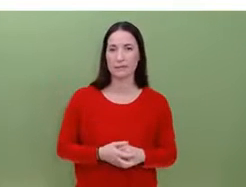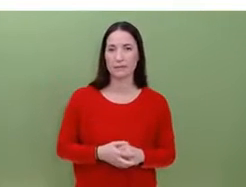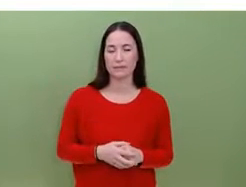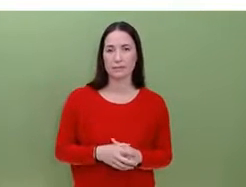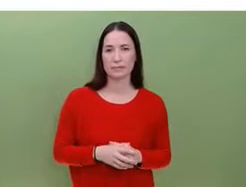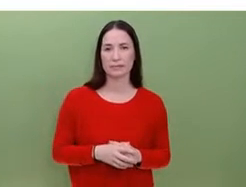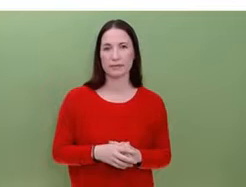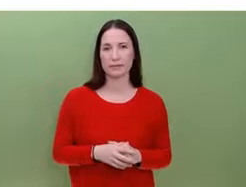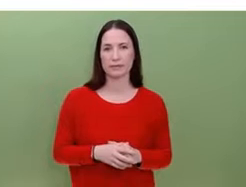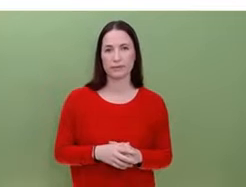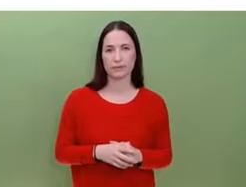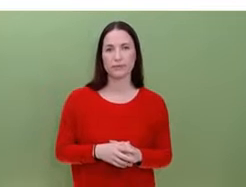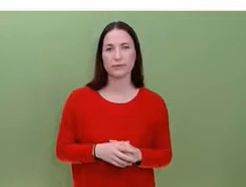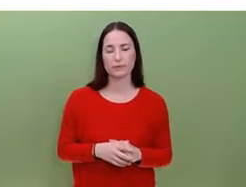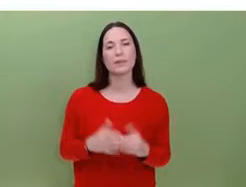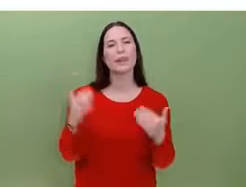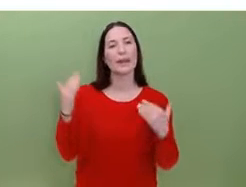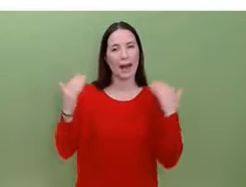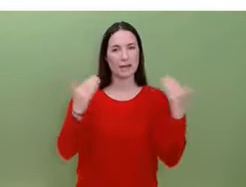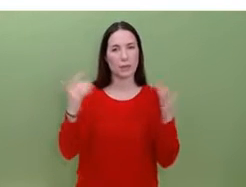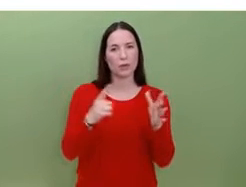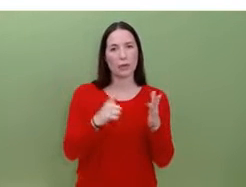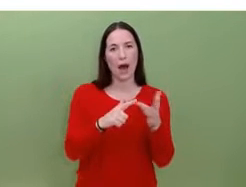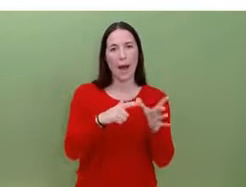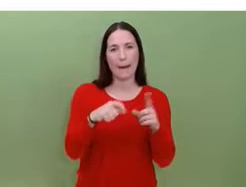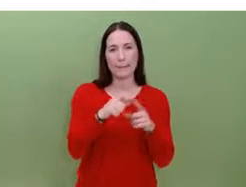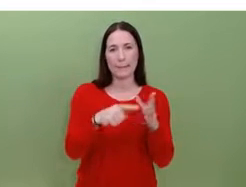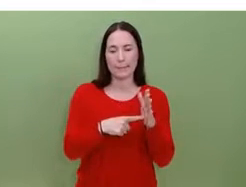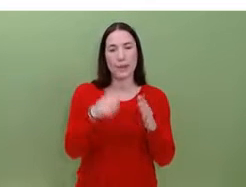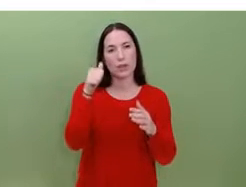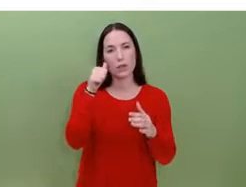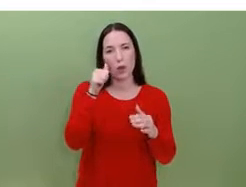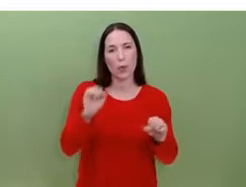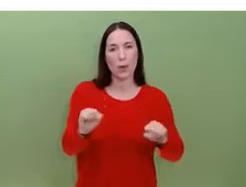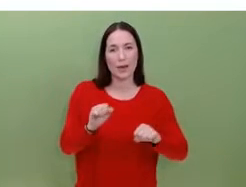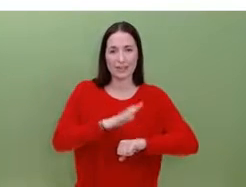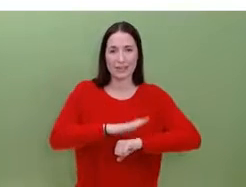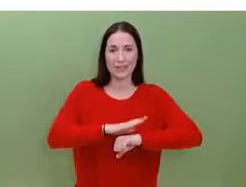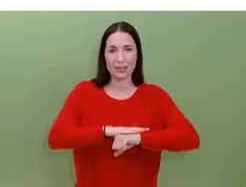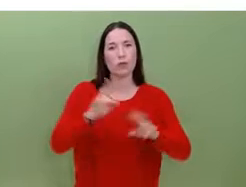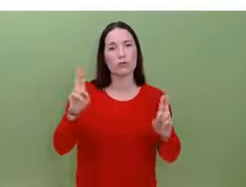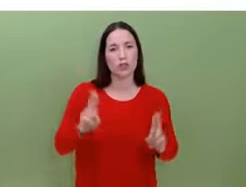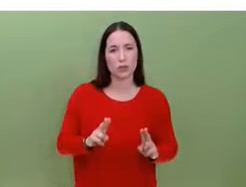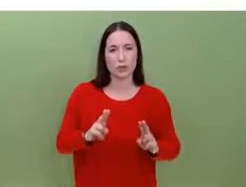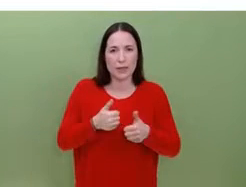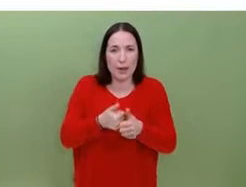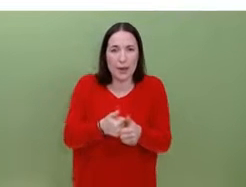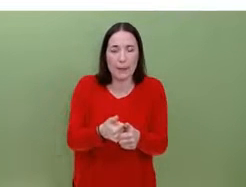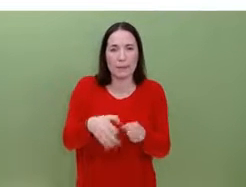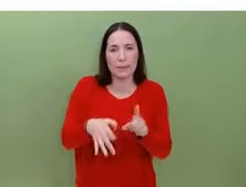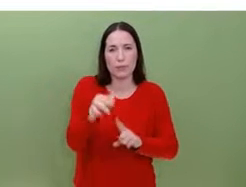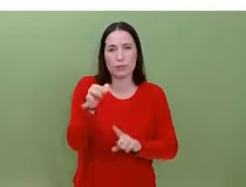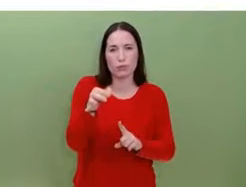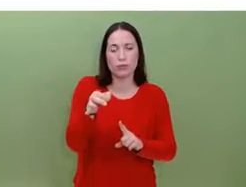In line with adult IAPT, we know that reducing waiting times improves recovery rates. This graph shows